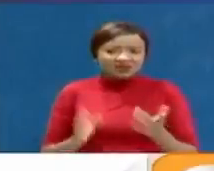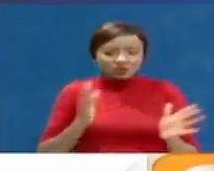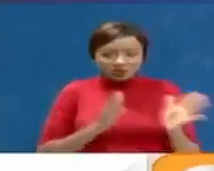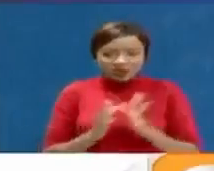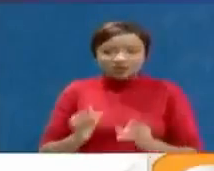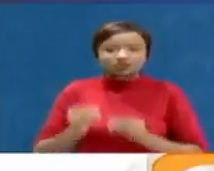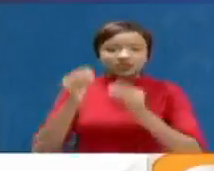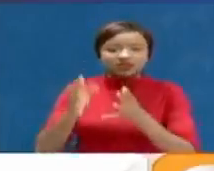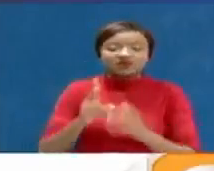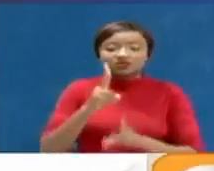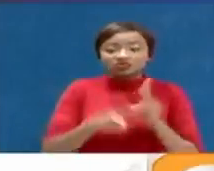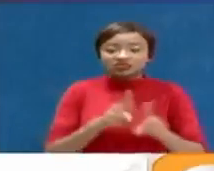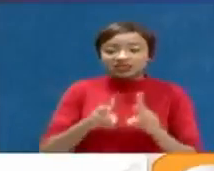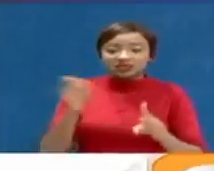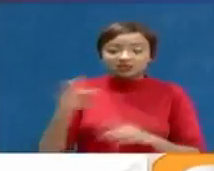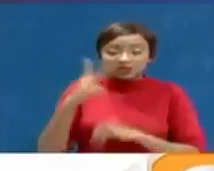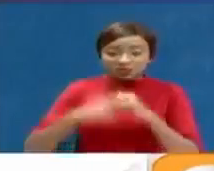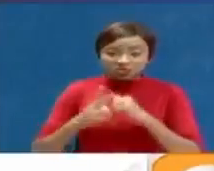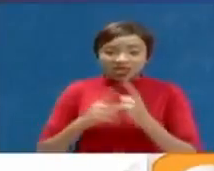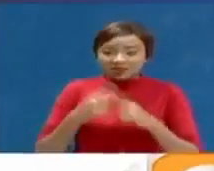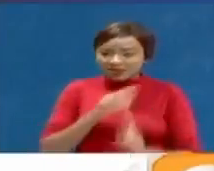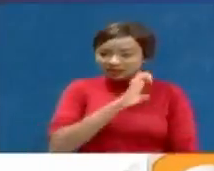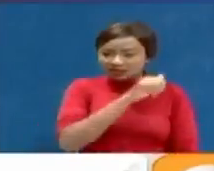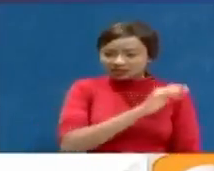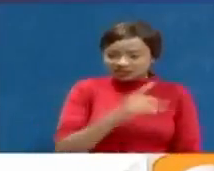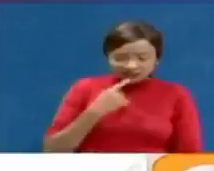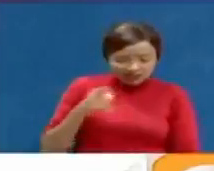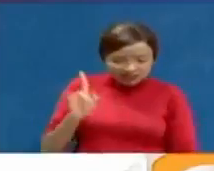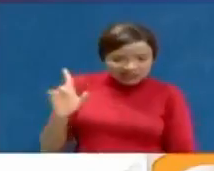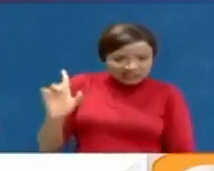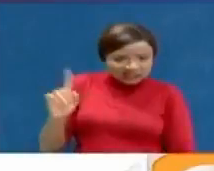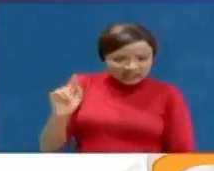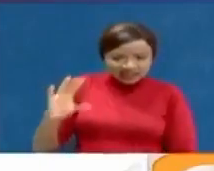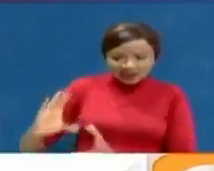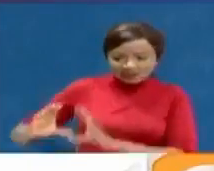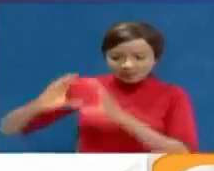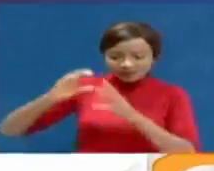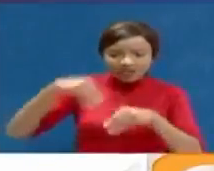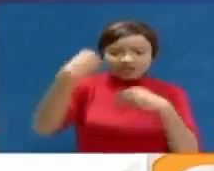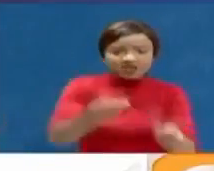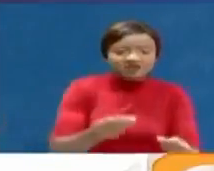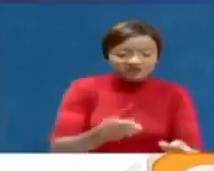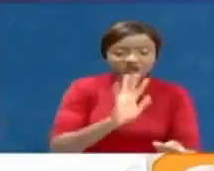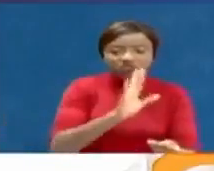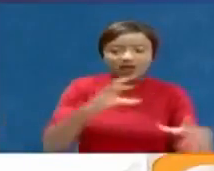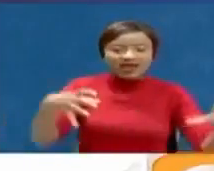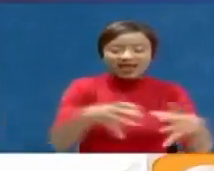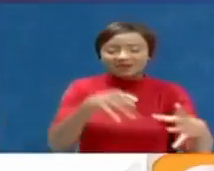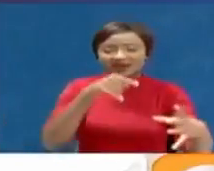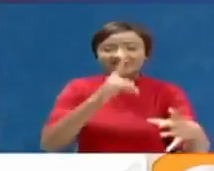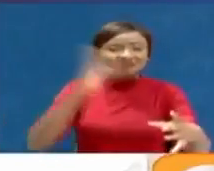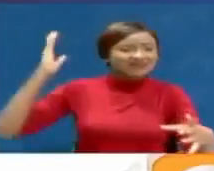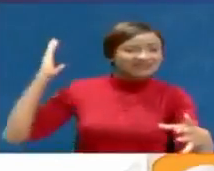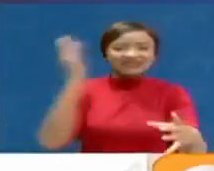the 22nd of this month. EACC is concerned that the tender was hurriedly awarded to a company known as Kilig Limited, using